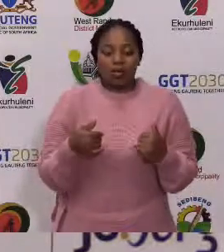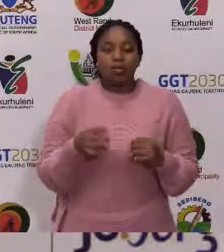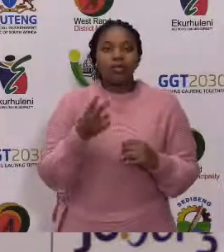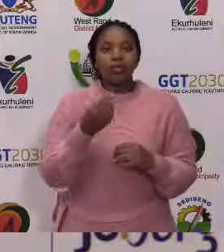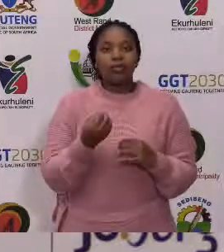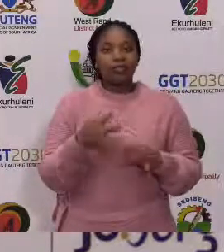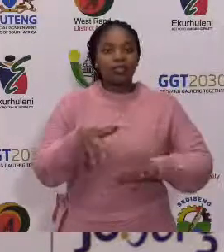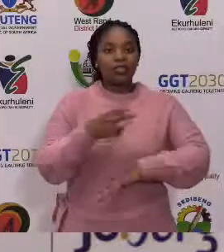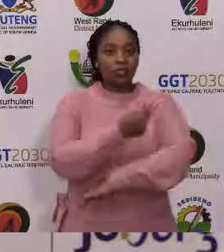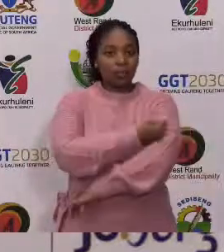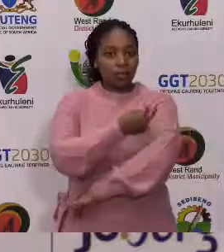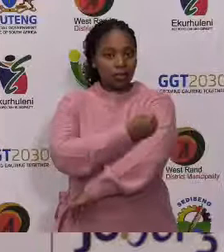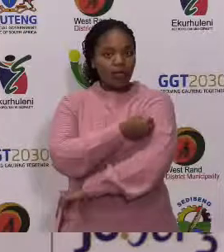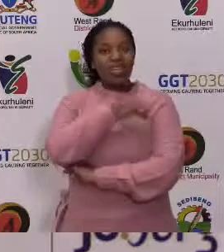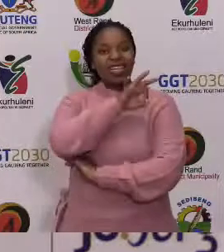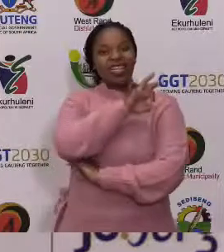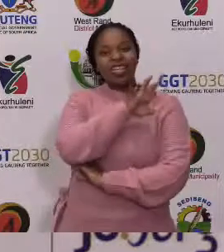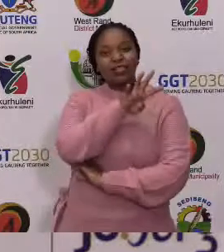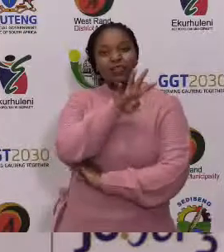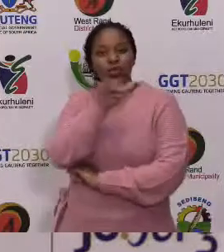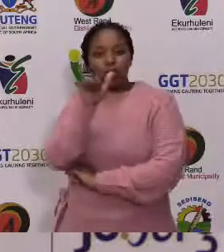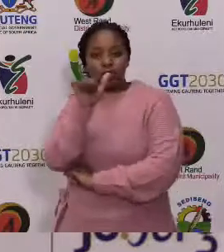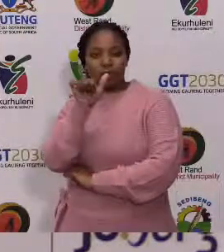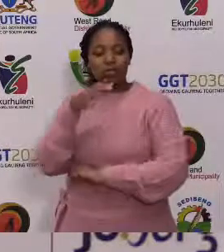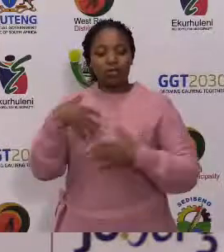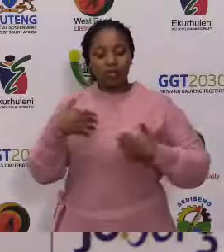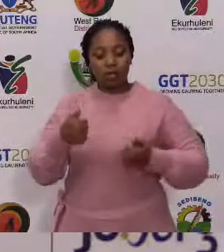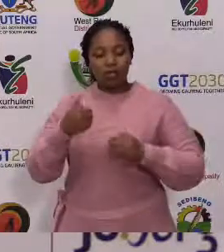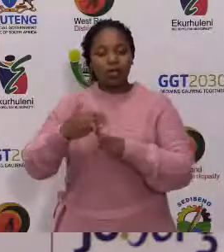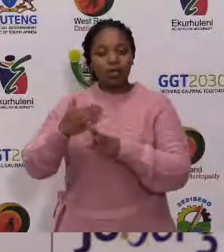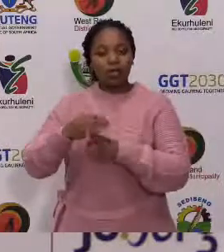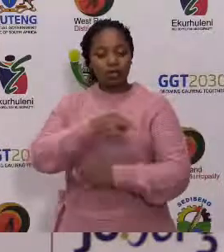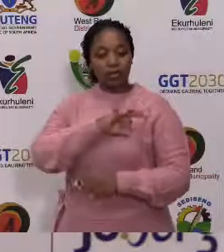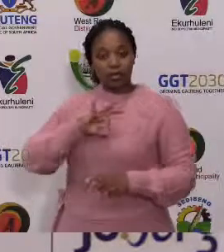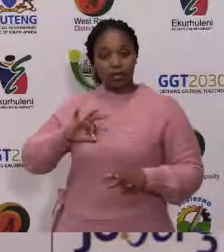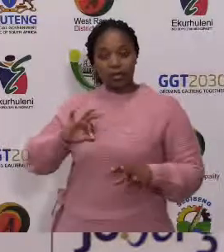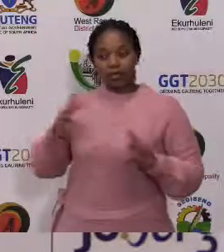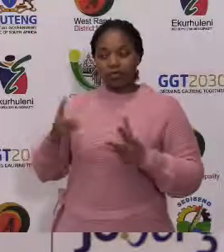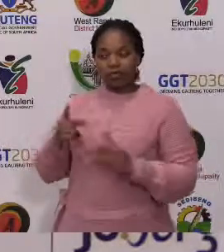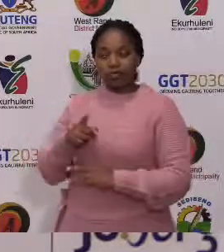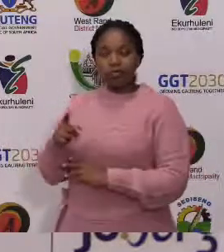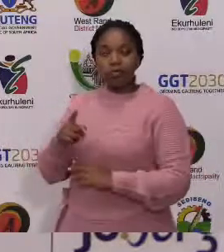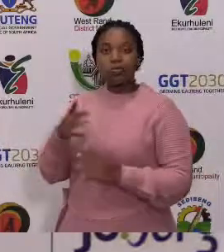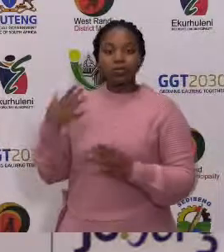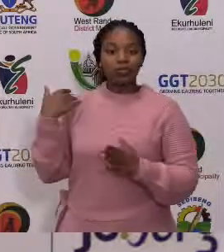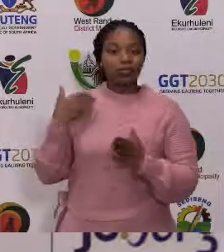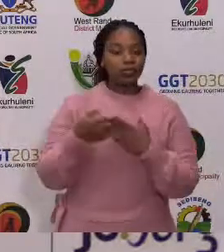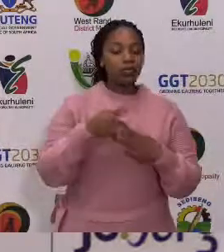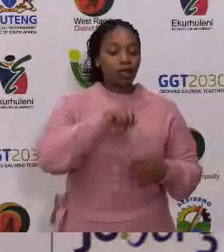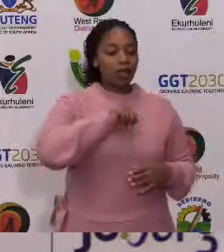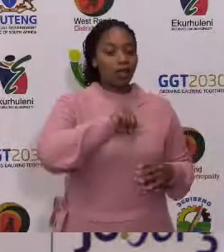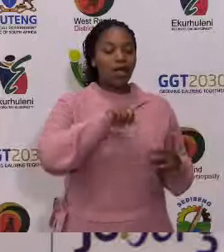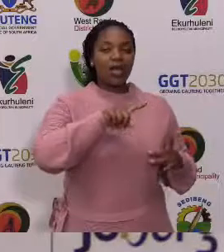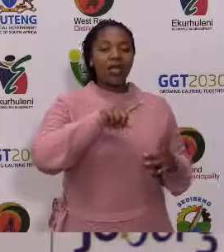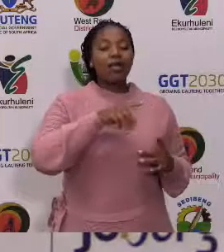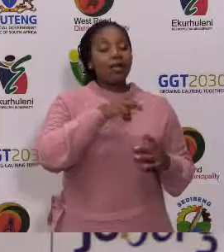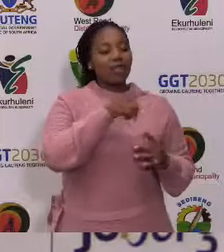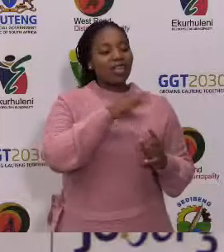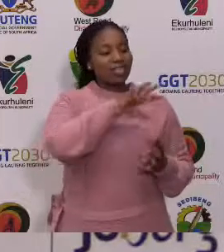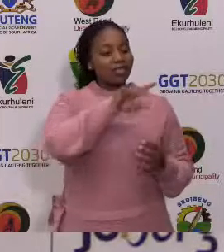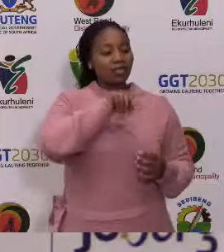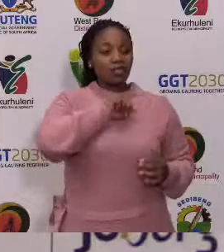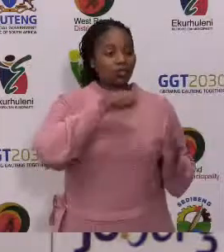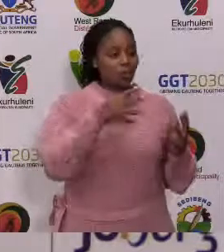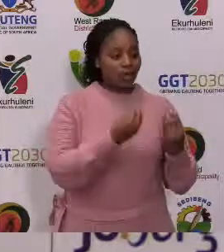90,346 health workers under the Sisonke protocol. And when the Sisonke early access study ends,